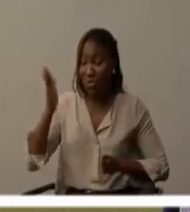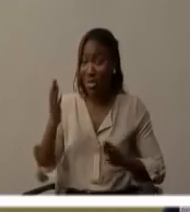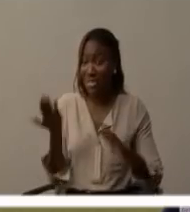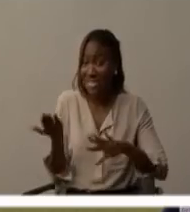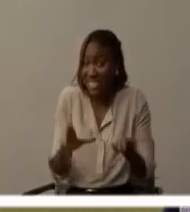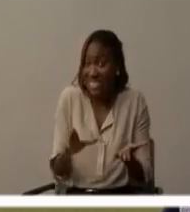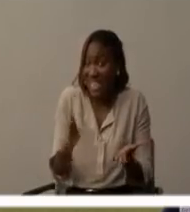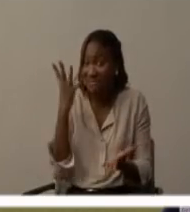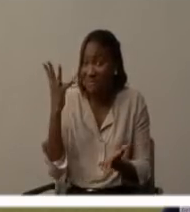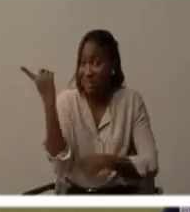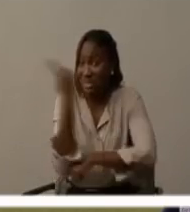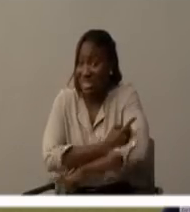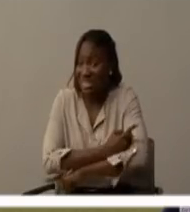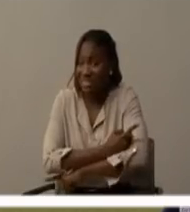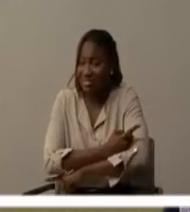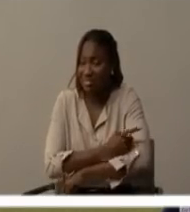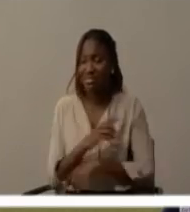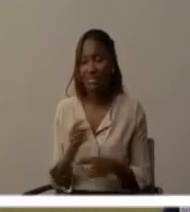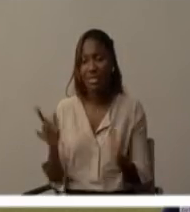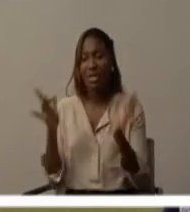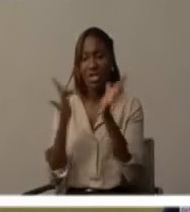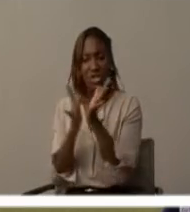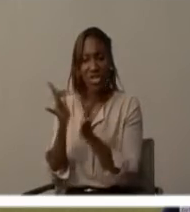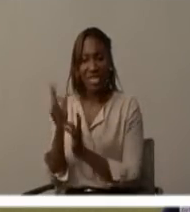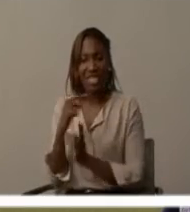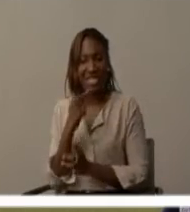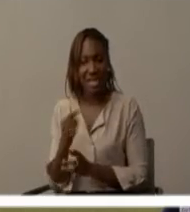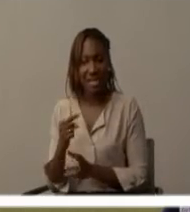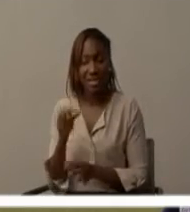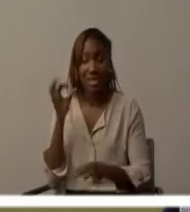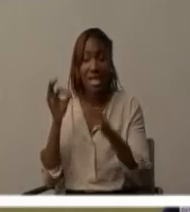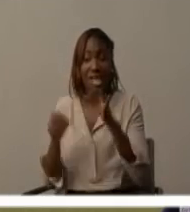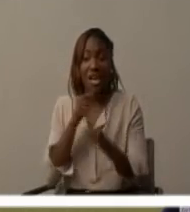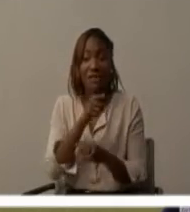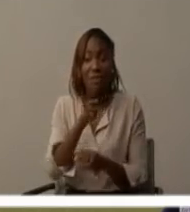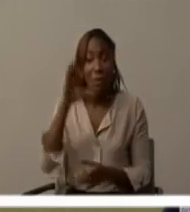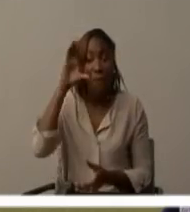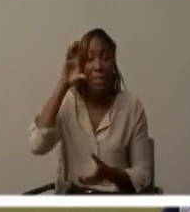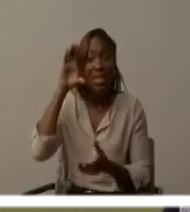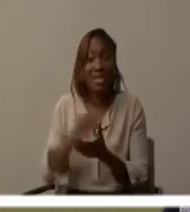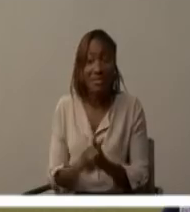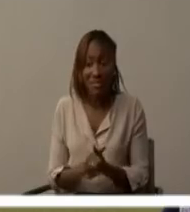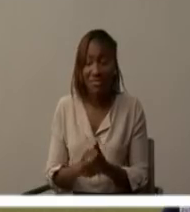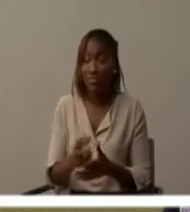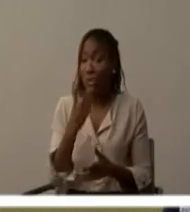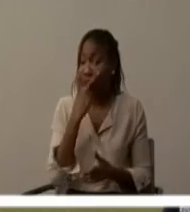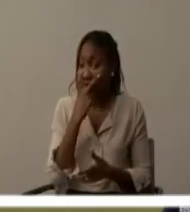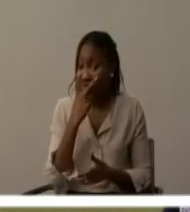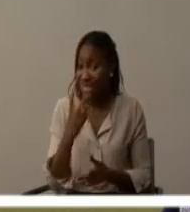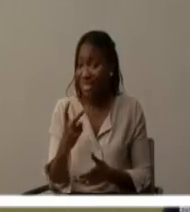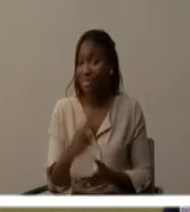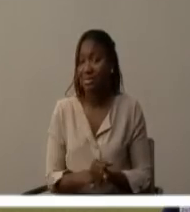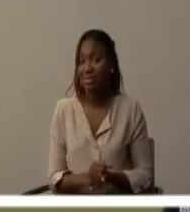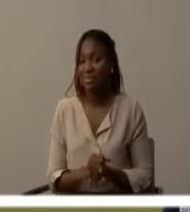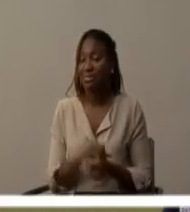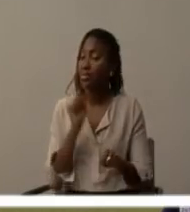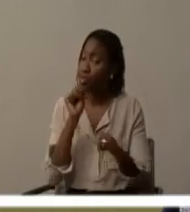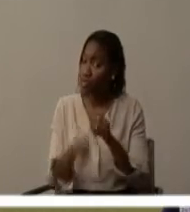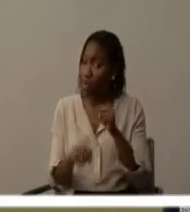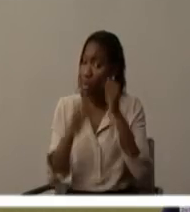replied, "Have I not told you that if you believe, you will see the glory of God?" So they took away the